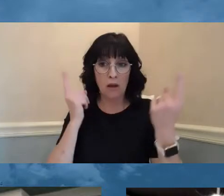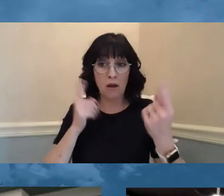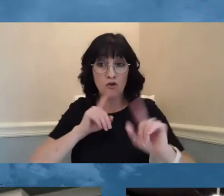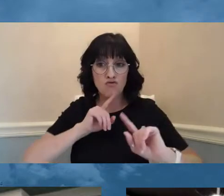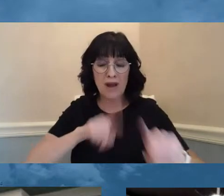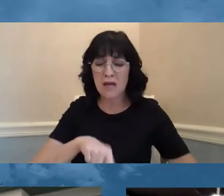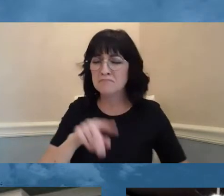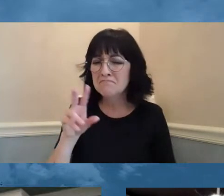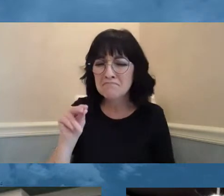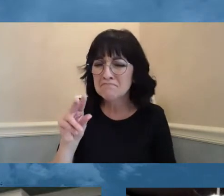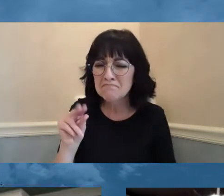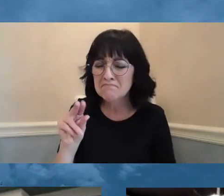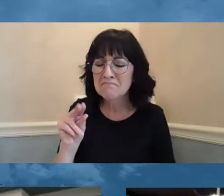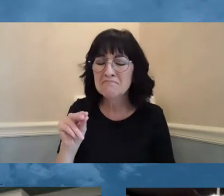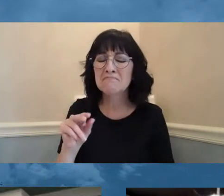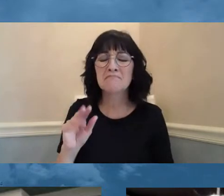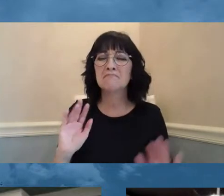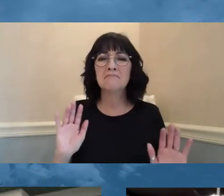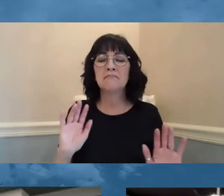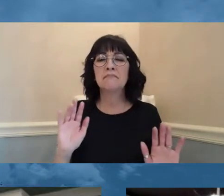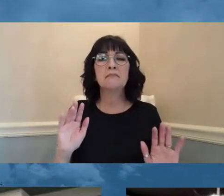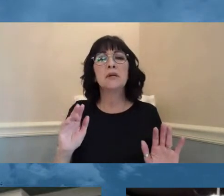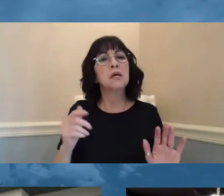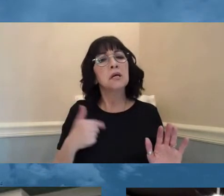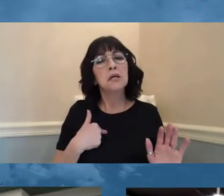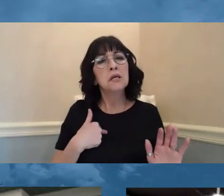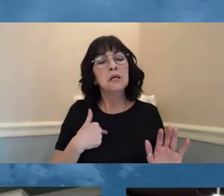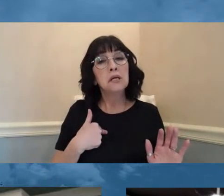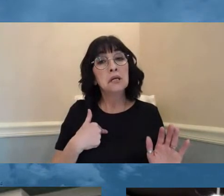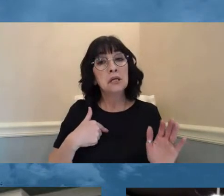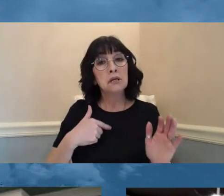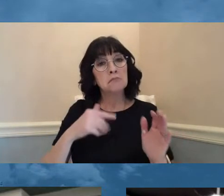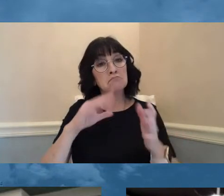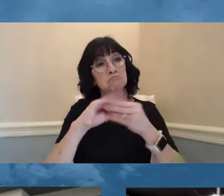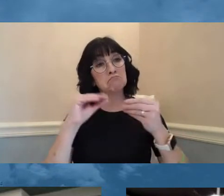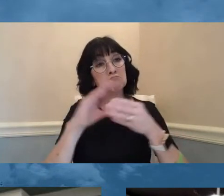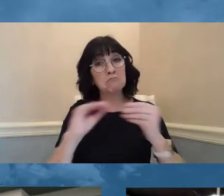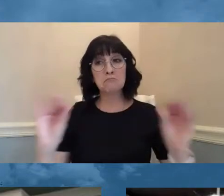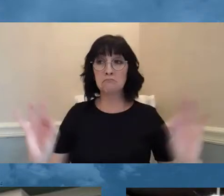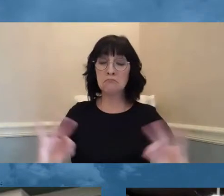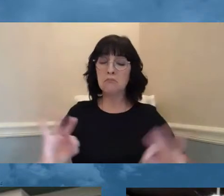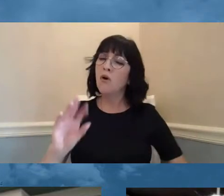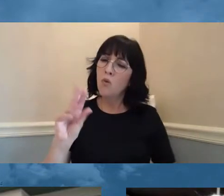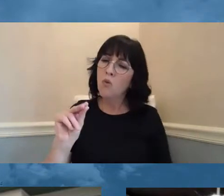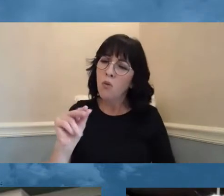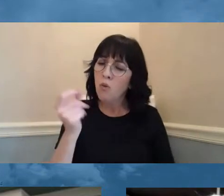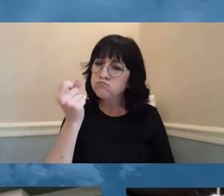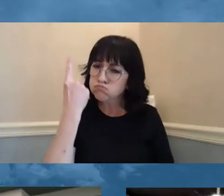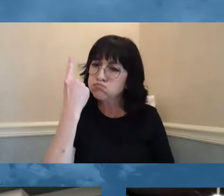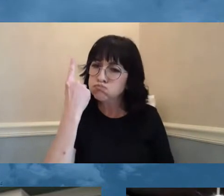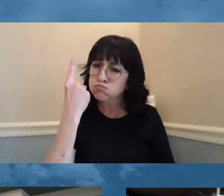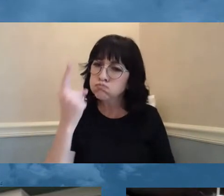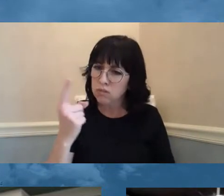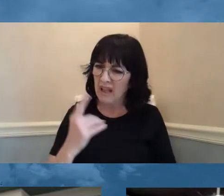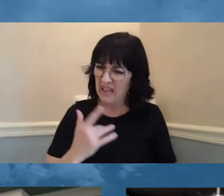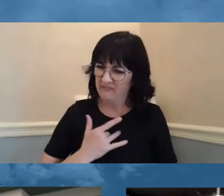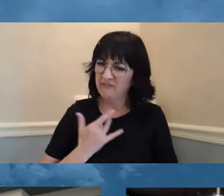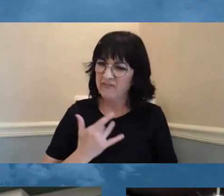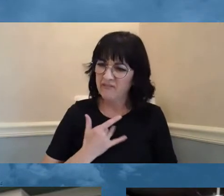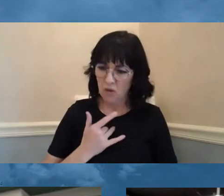the day, I don't want to make light of it, but I say to patients and people, listen, what you're now feeling is your